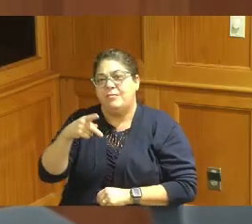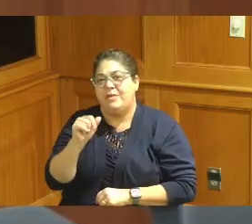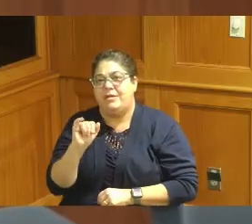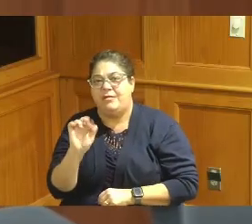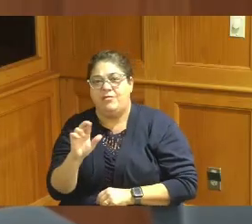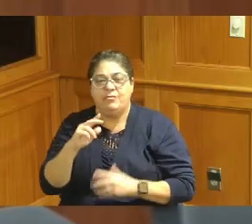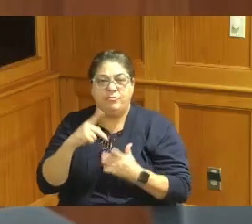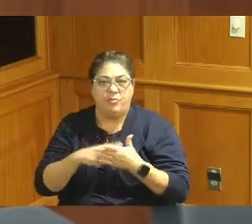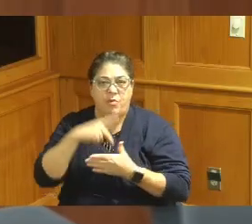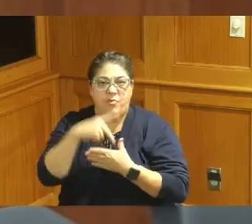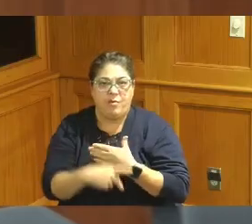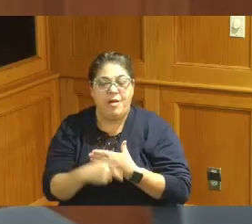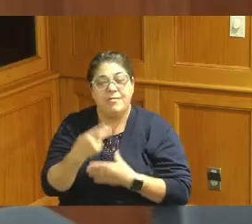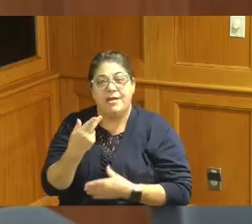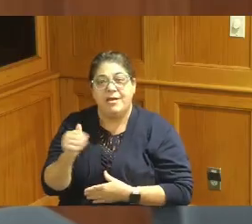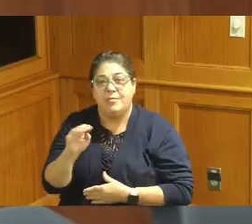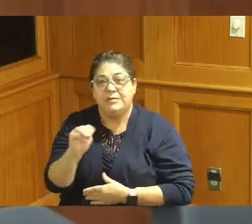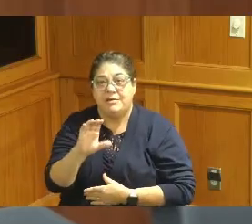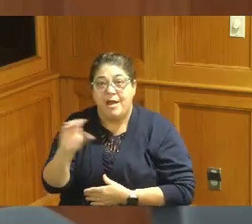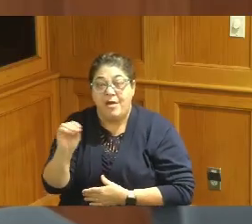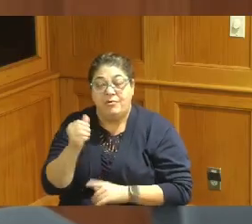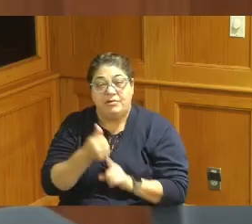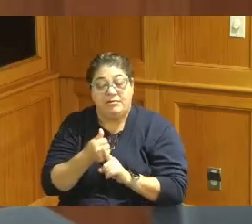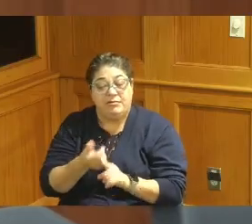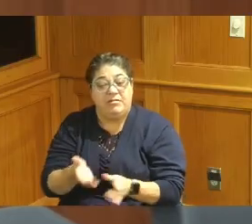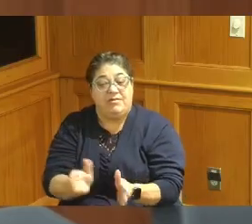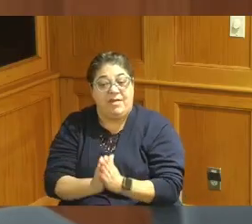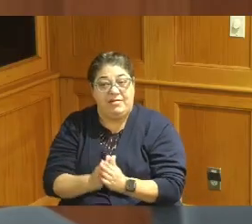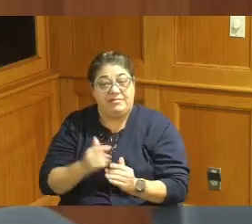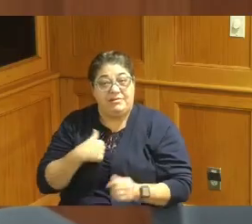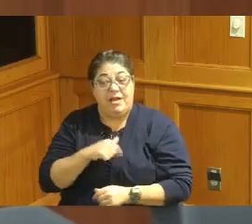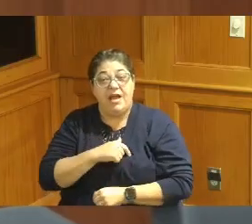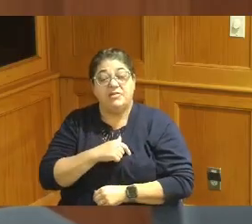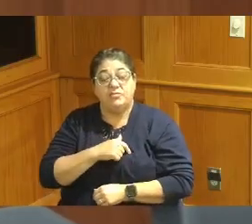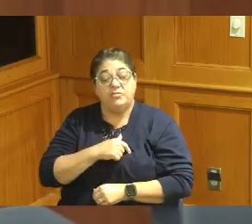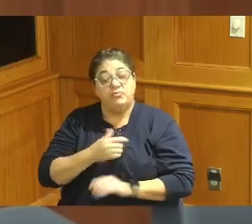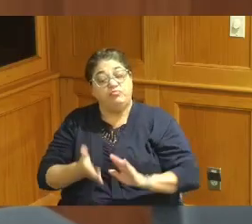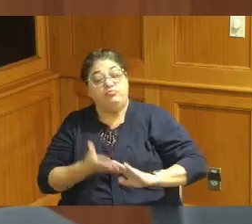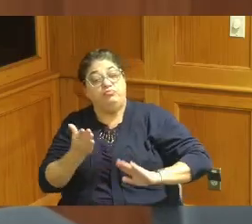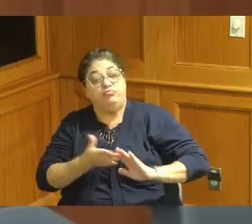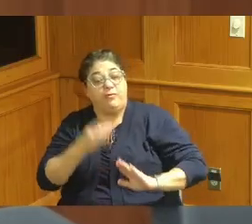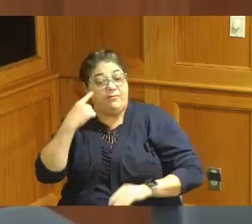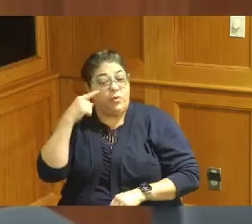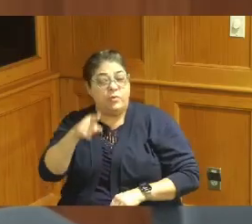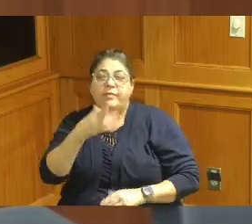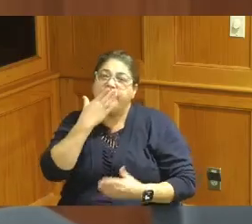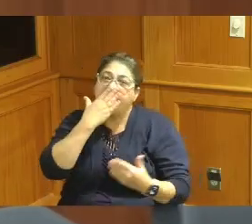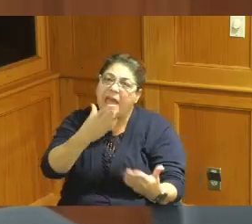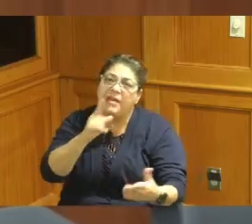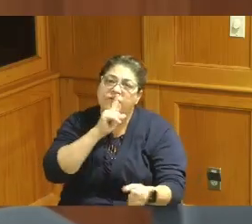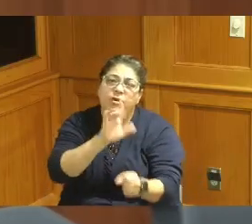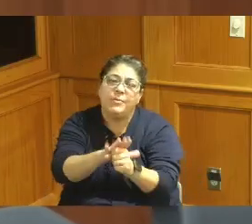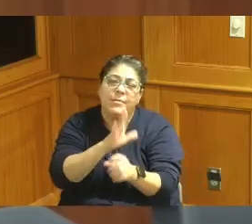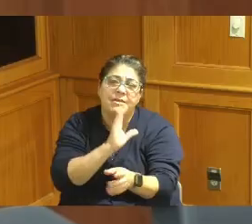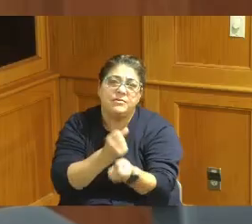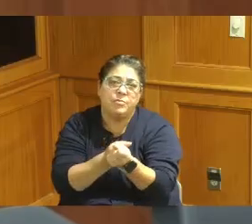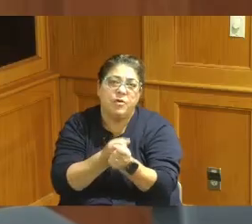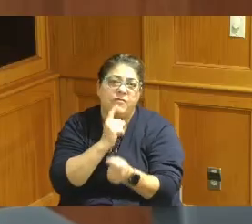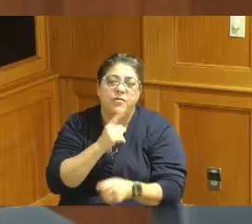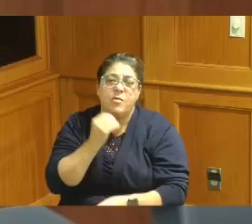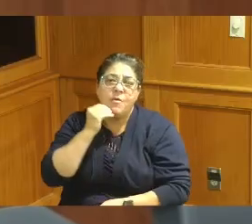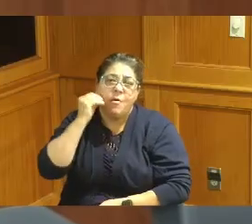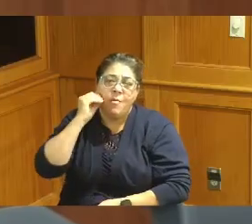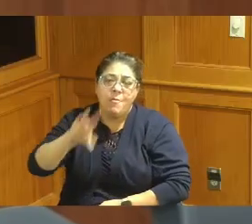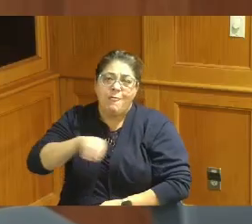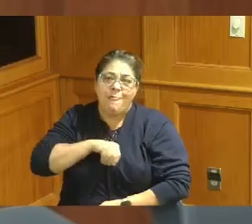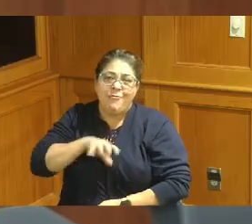Commission has invited LISC to administer on your behalf, and we are so grateful for your commitment and support to our homeowners